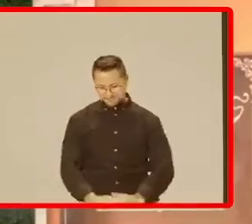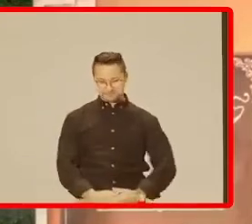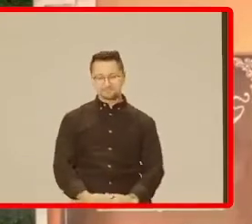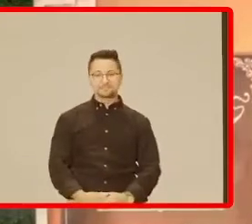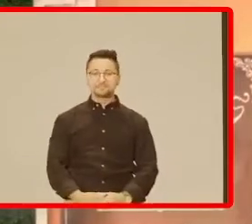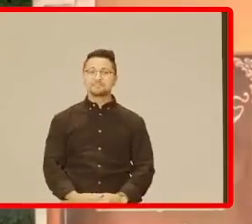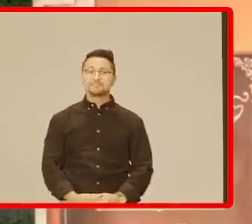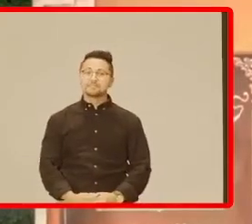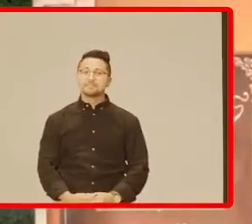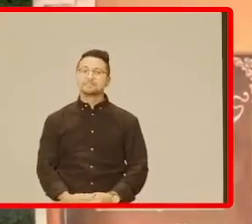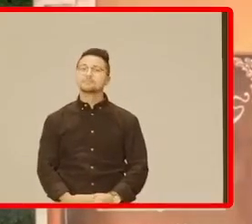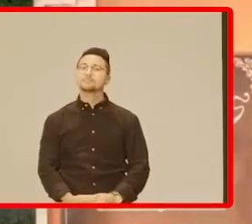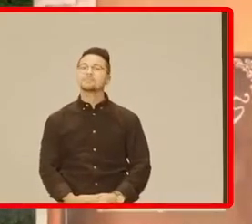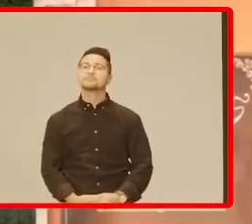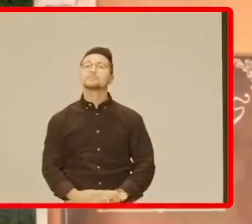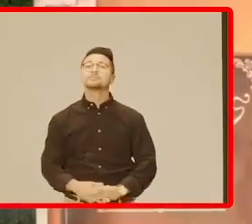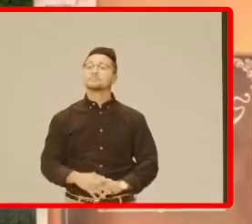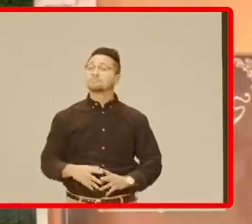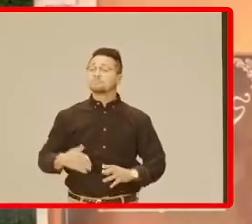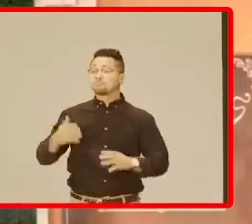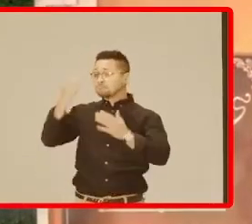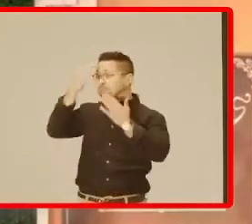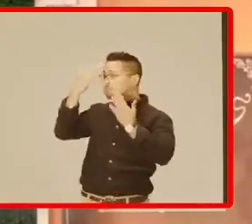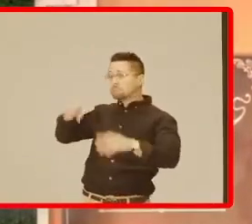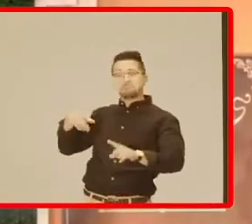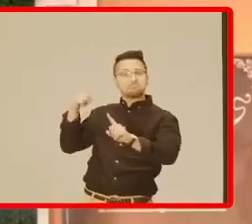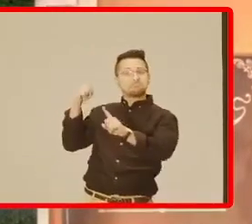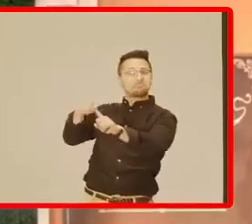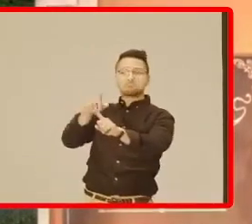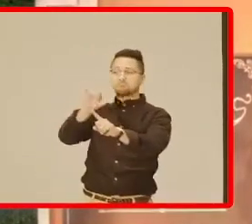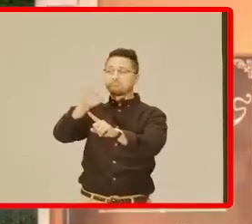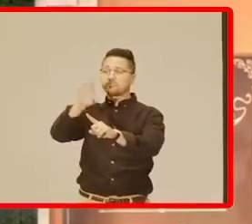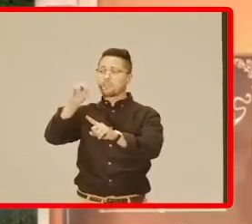And for those of you that are not familiar with the Ironman, it is a